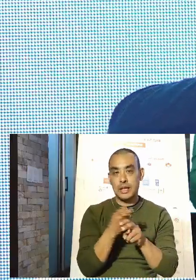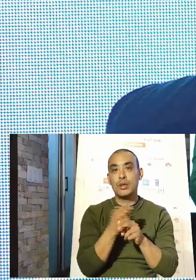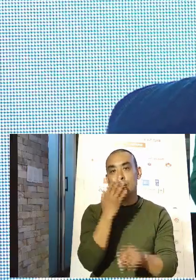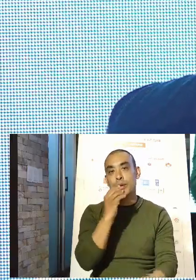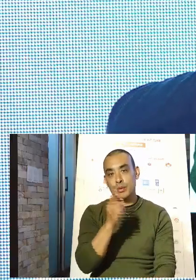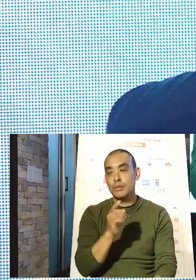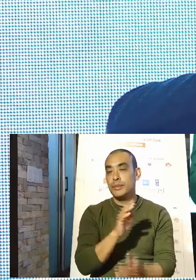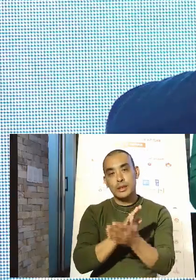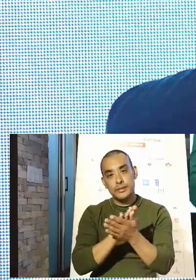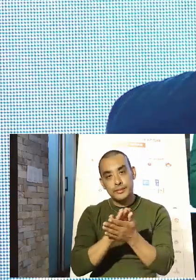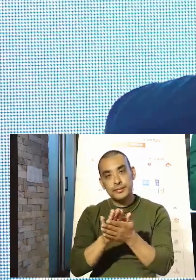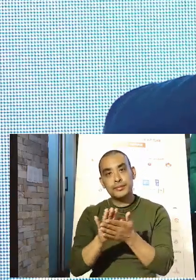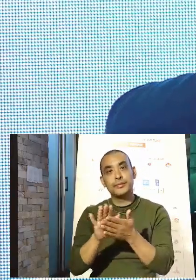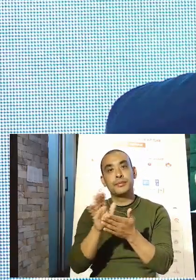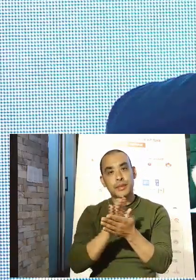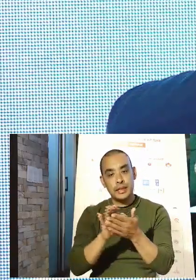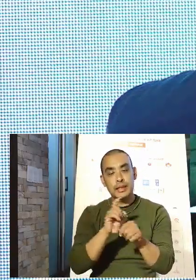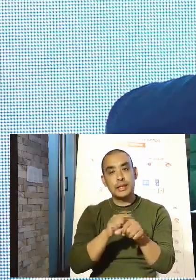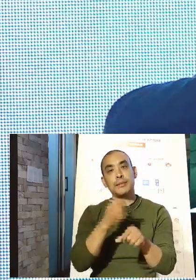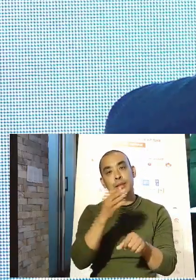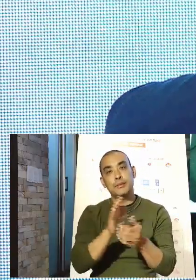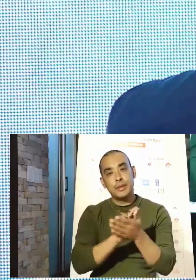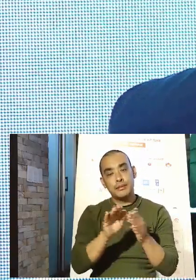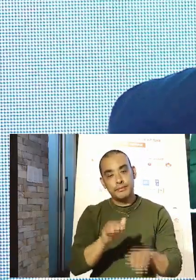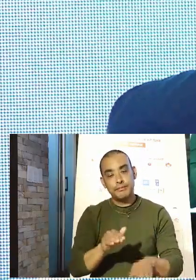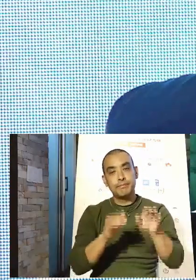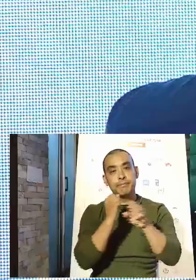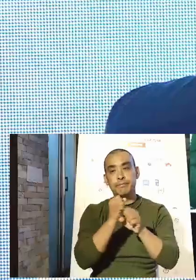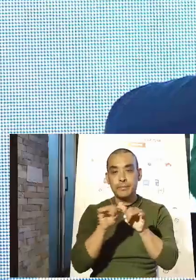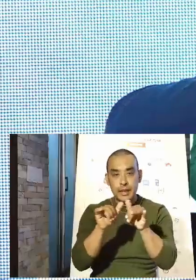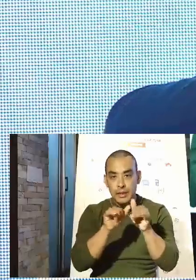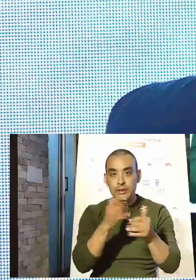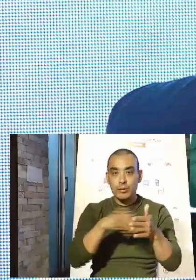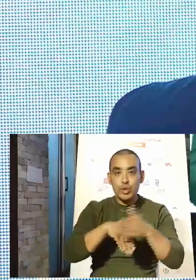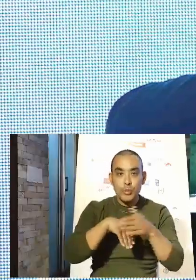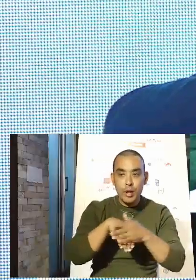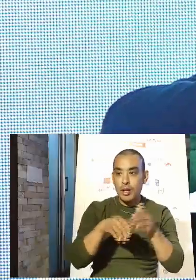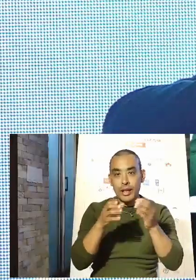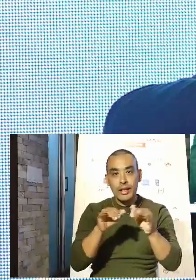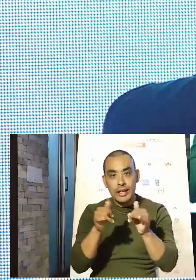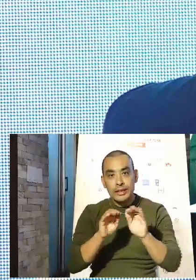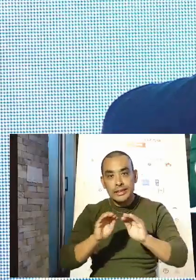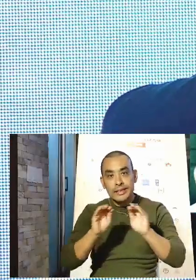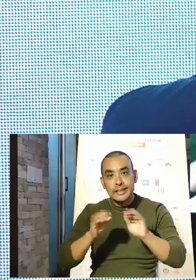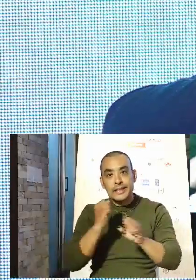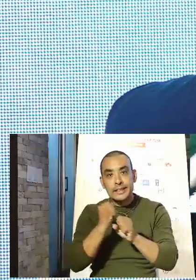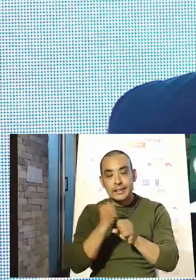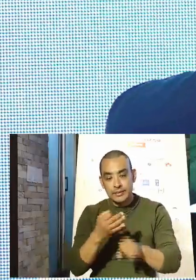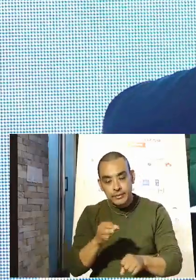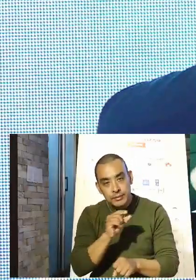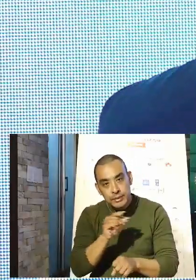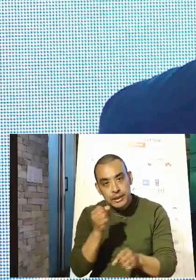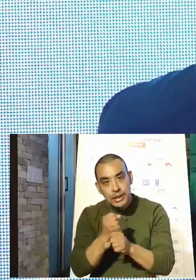But later on, when we started with the growing up issues, we mobilized them through football. We didn't come directly to the menstruation. We